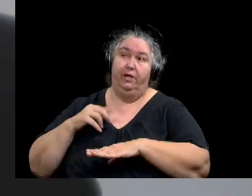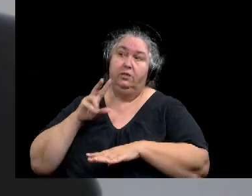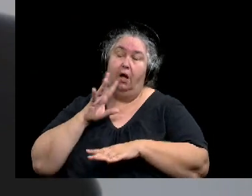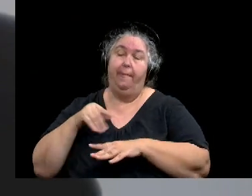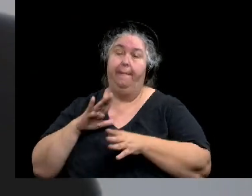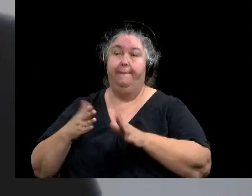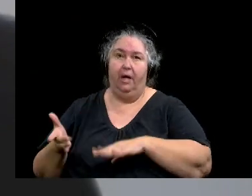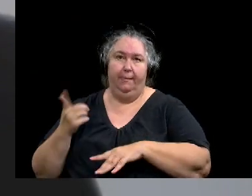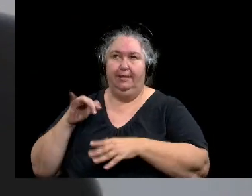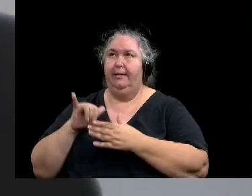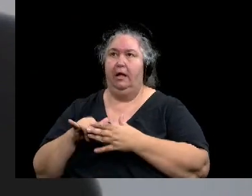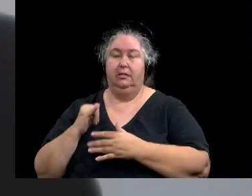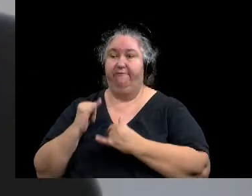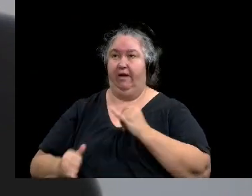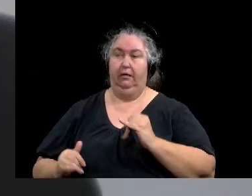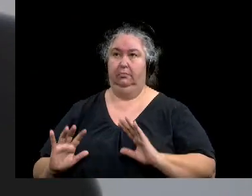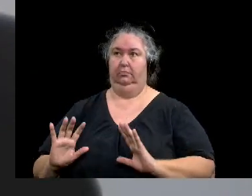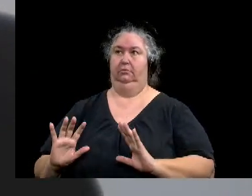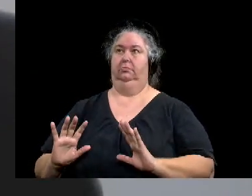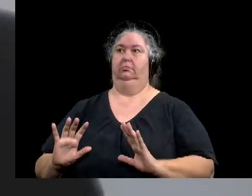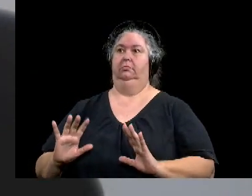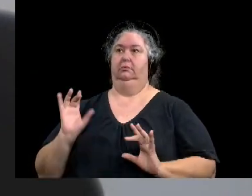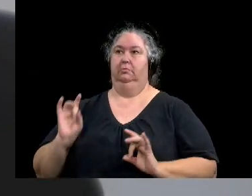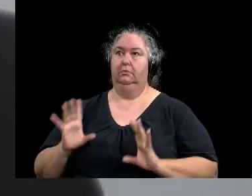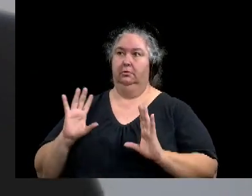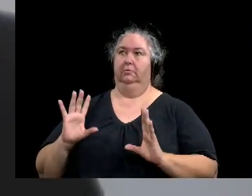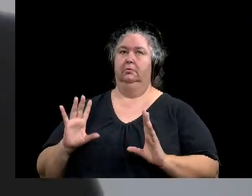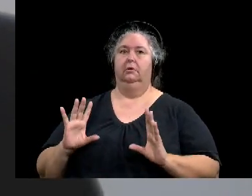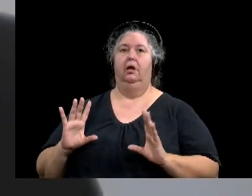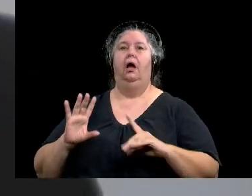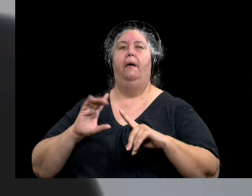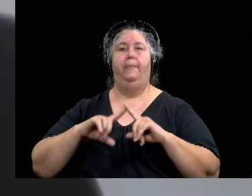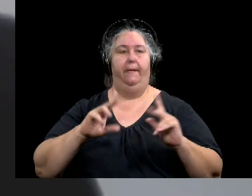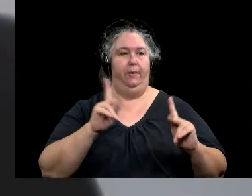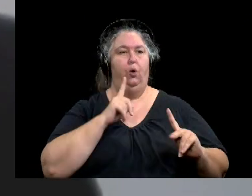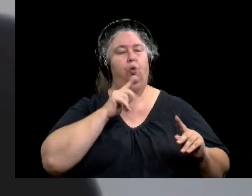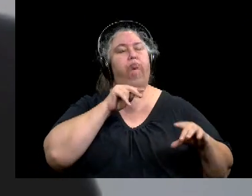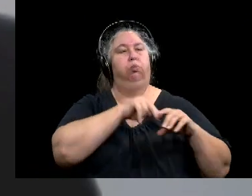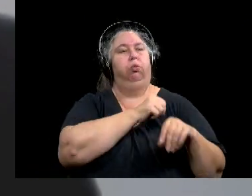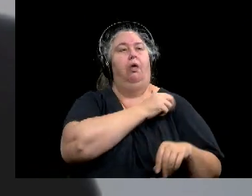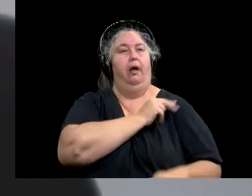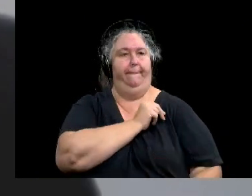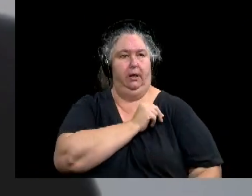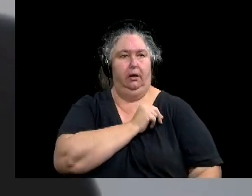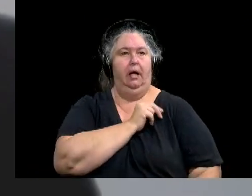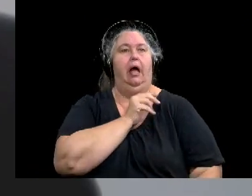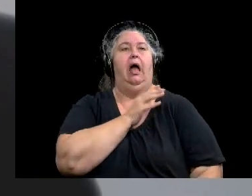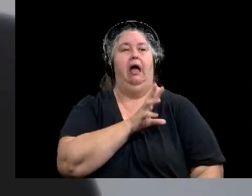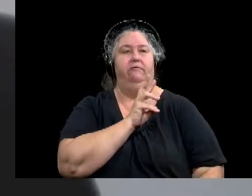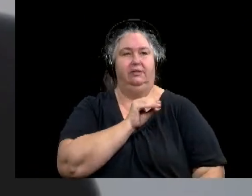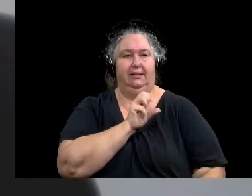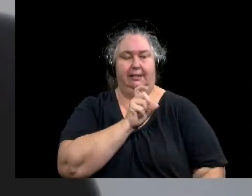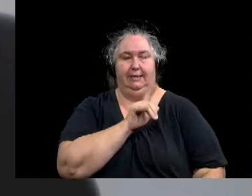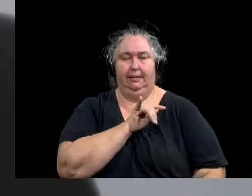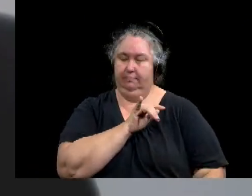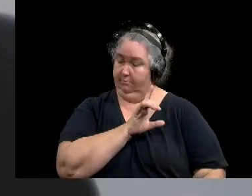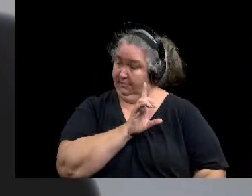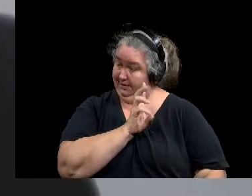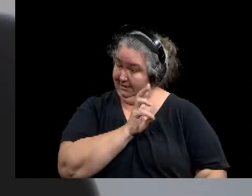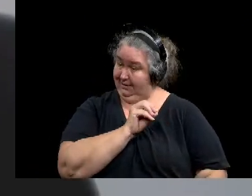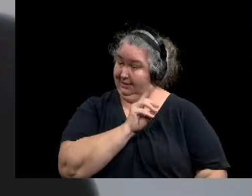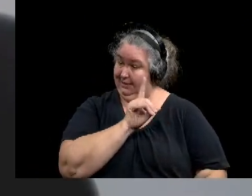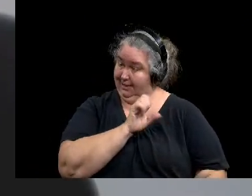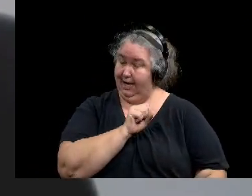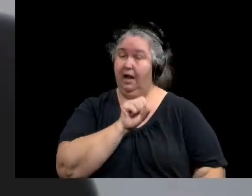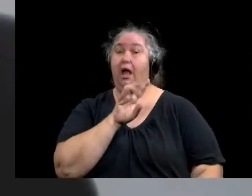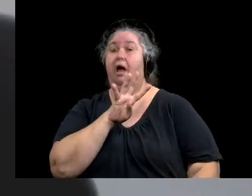that's so final and so drastic. But of patients who were hospitalized after 60 days, 40% of them still